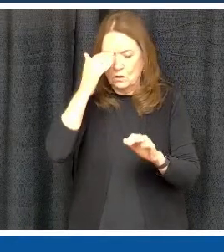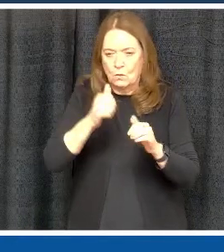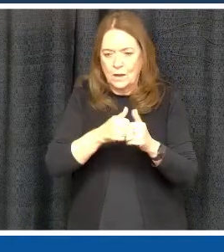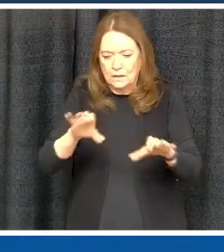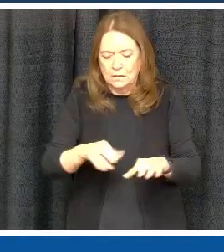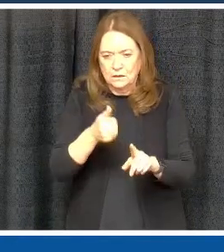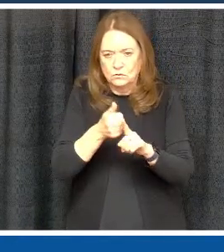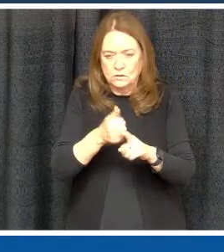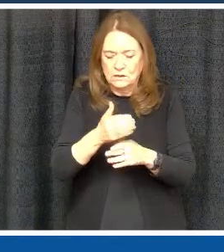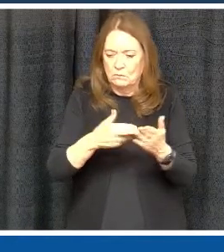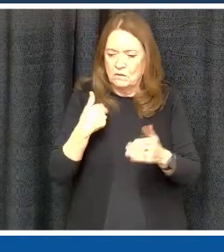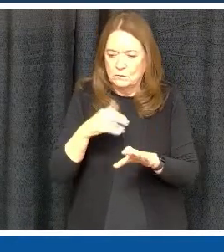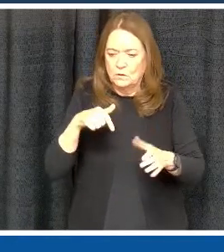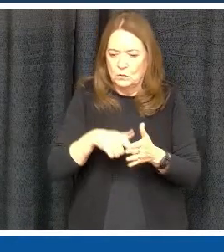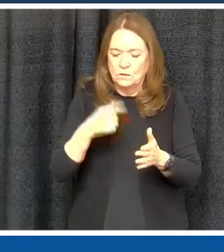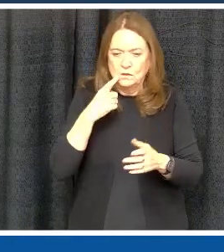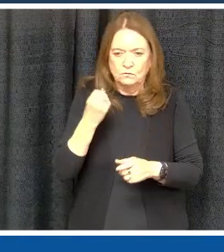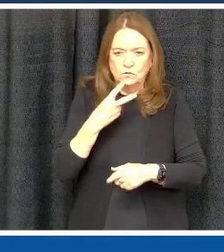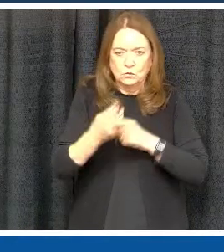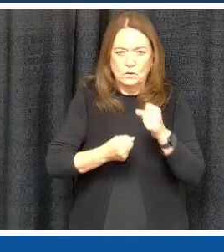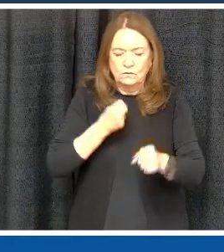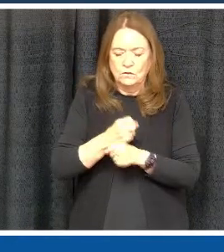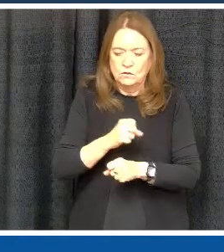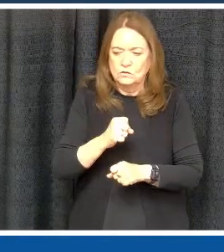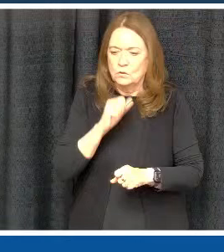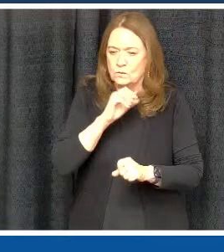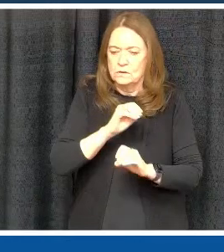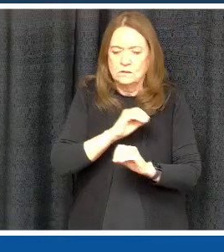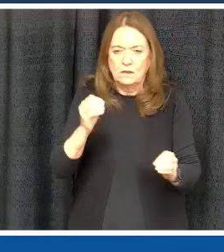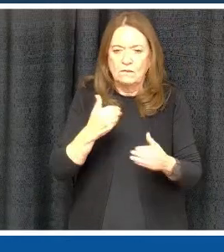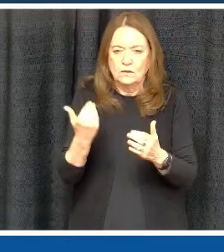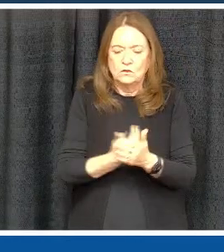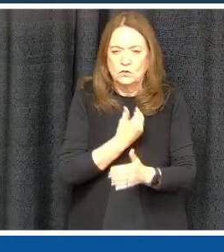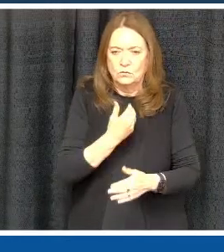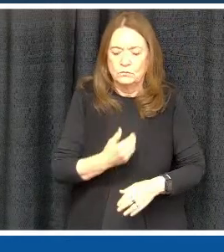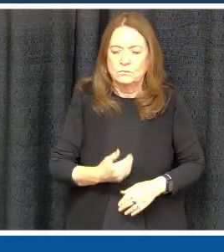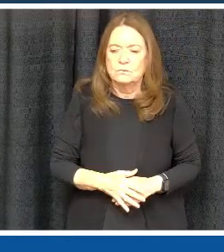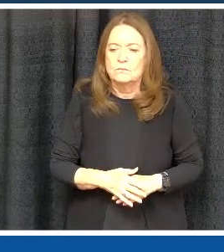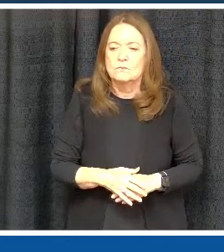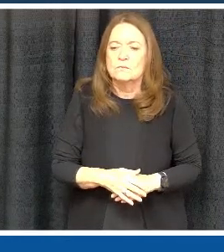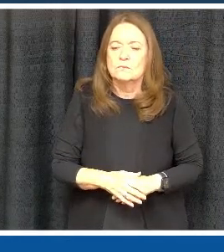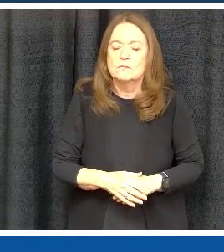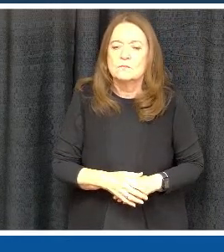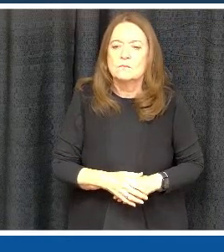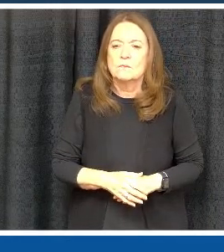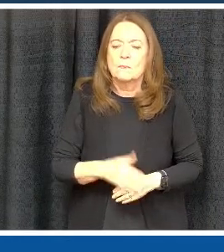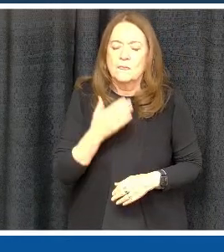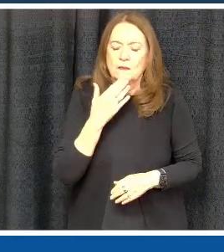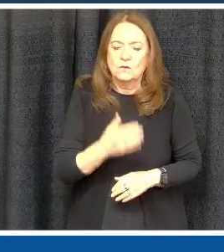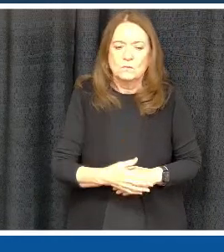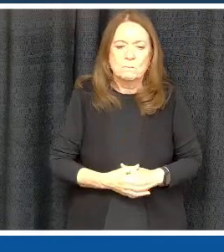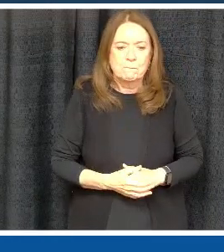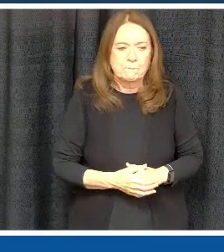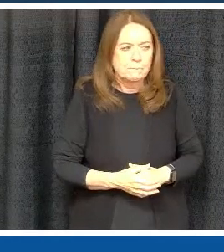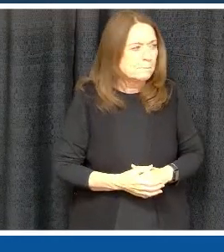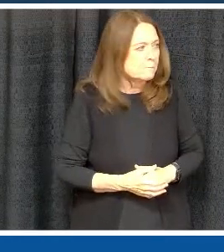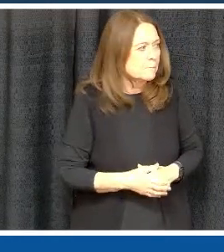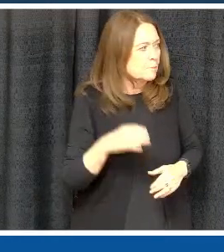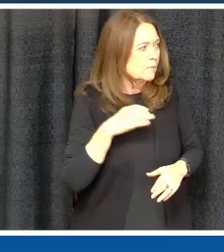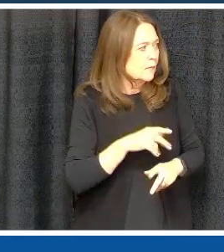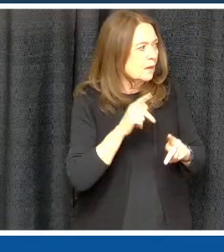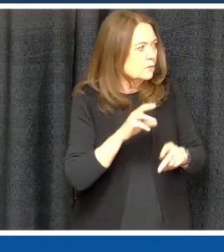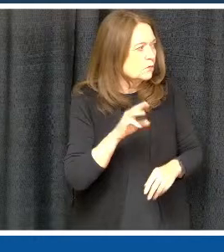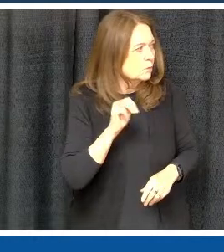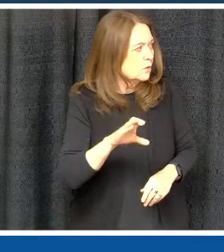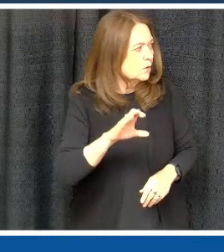of us been doing this for 12 years. So it's nothing new. This is old. Thank you. Councilperson